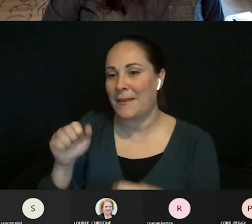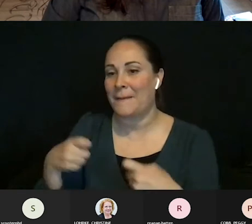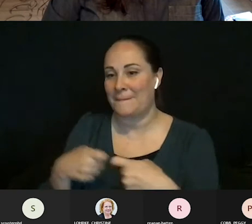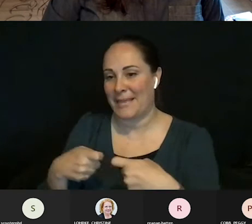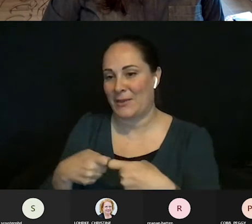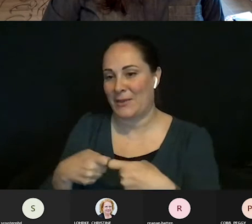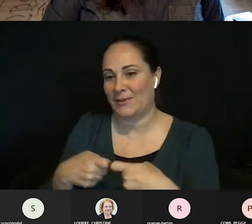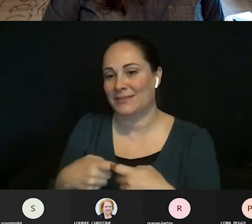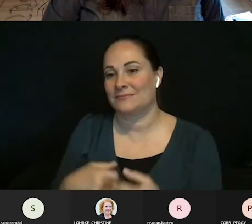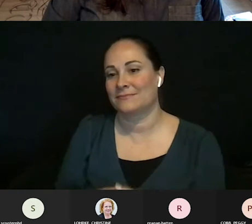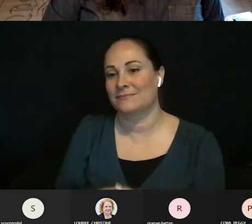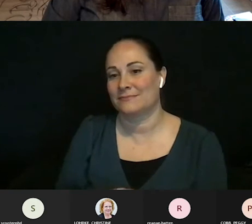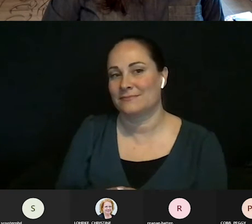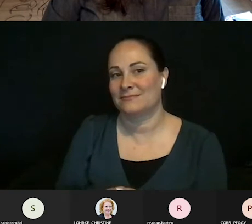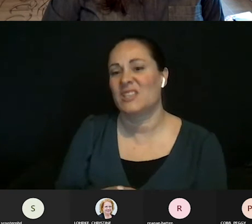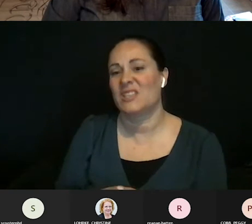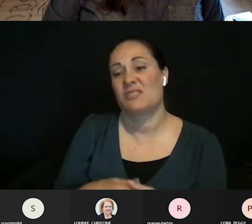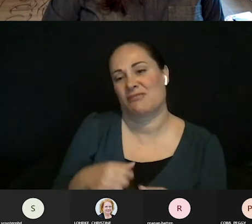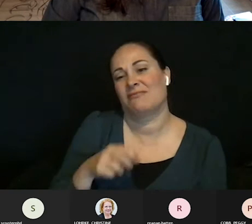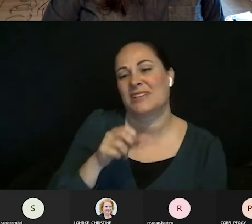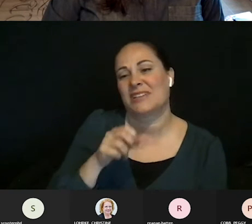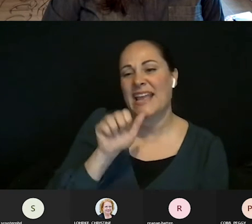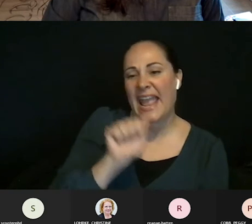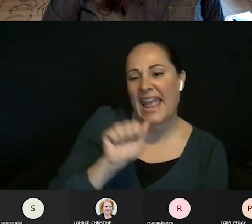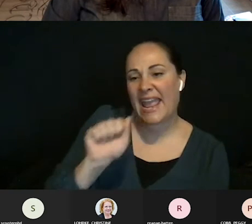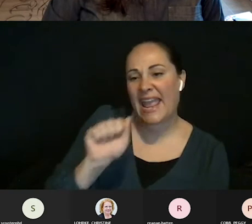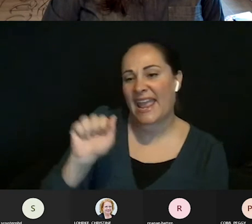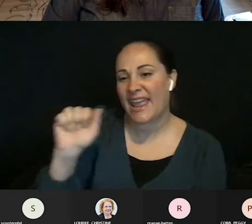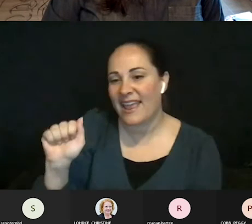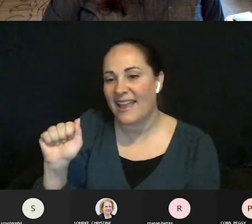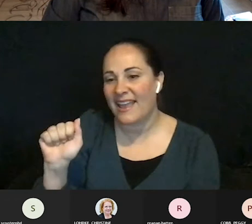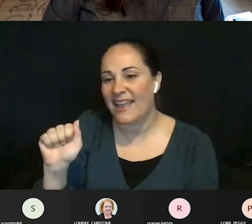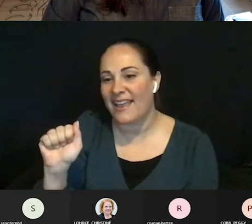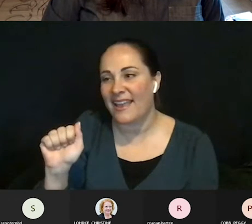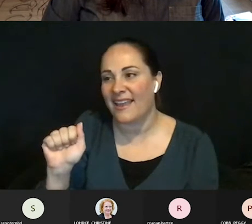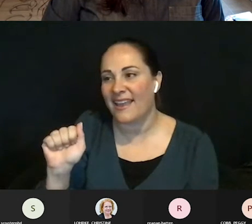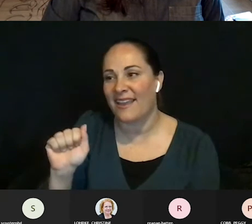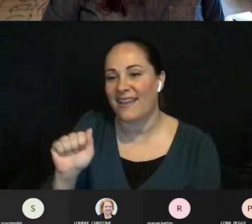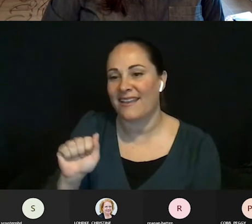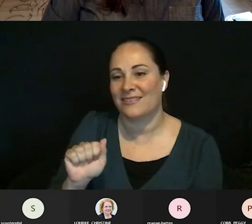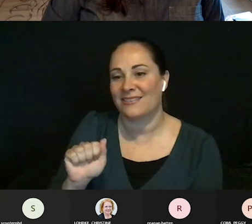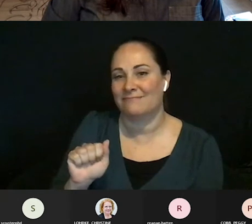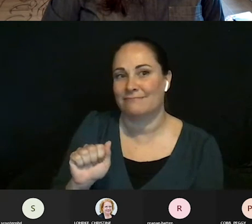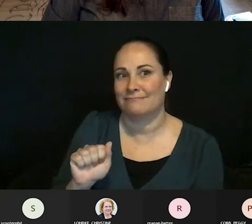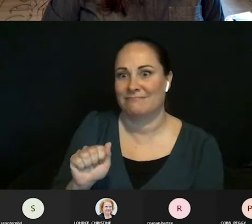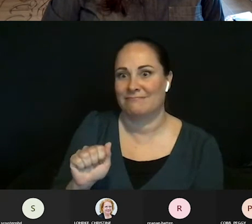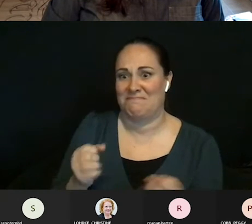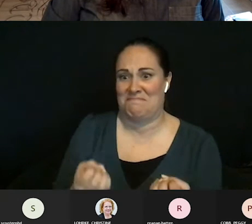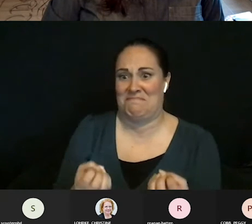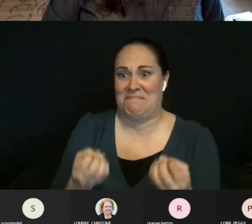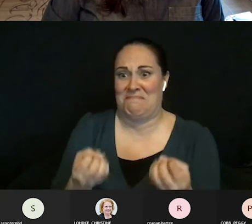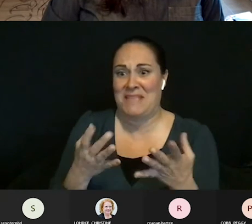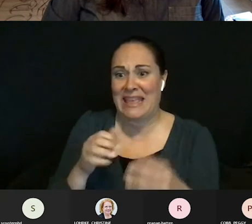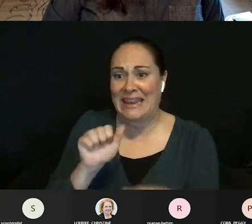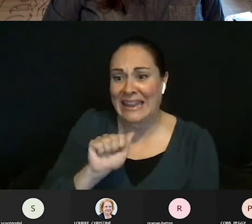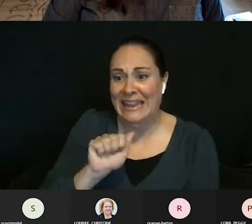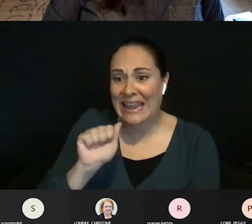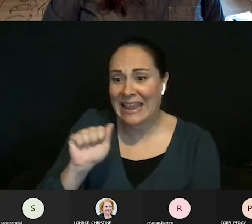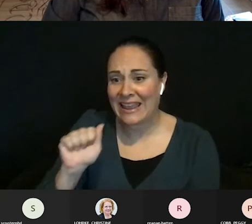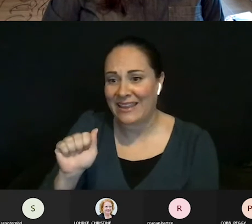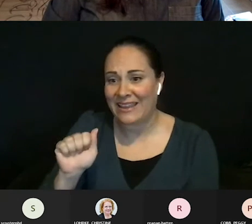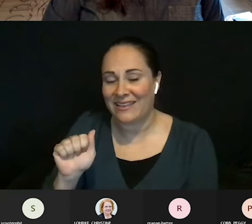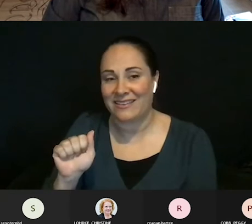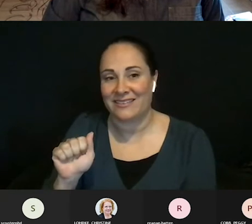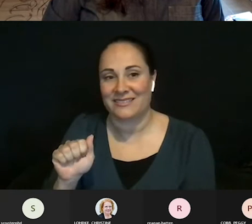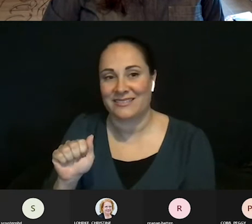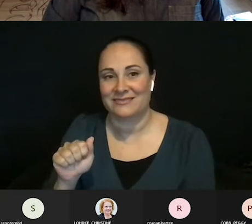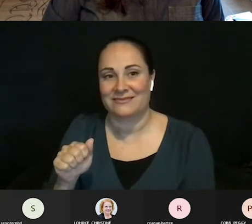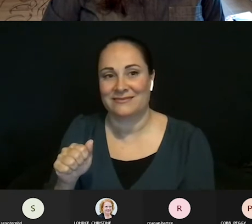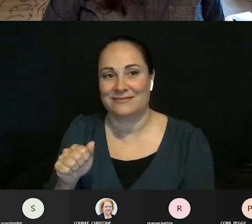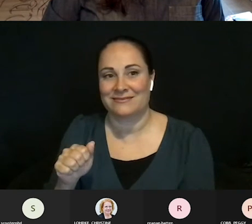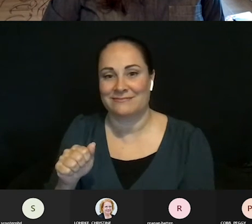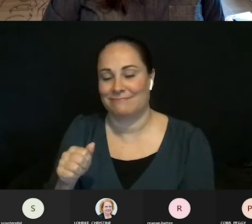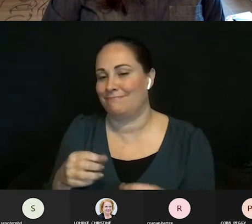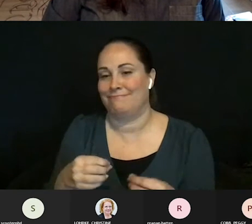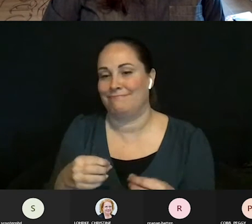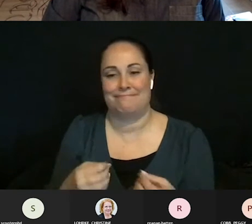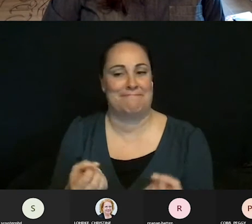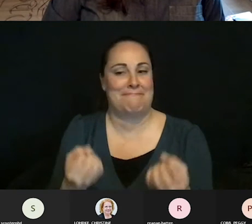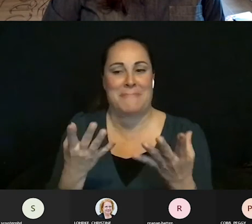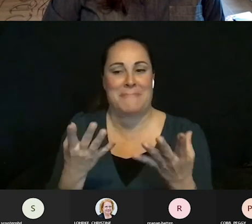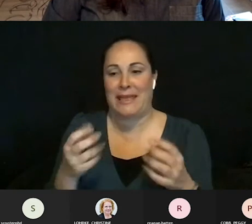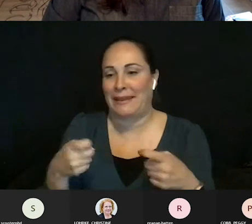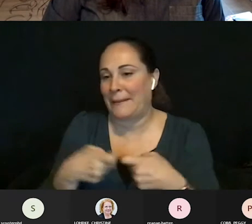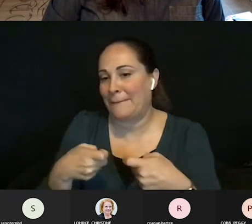There's AAAs. There's a mini AA that's half the size of a AA. You have a whole collection of batteries,